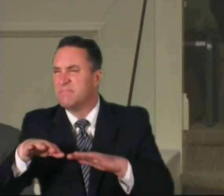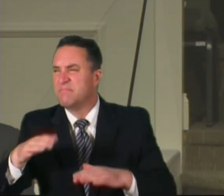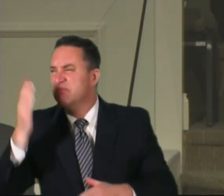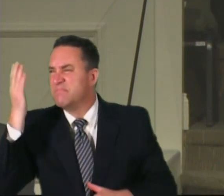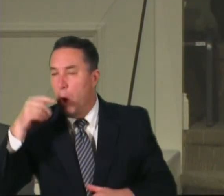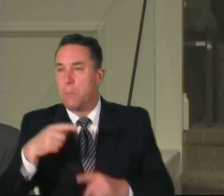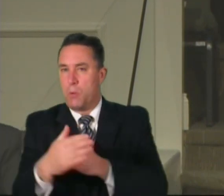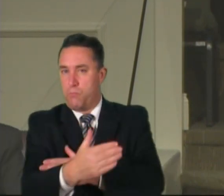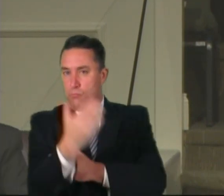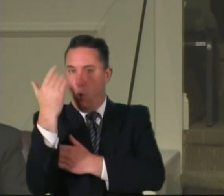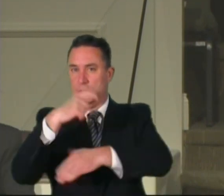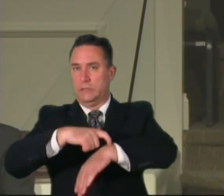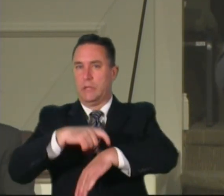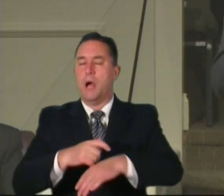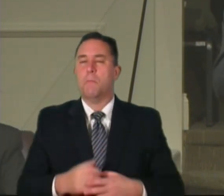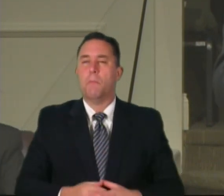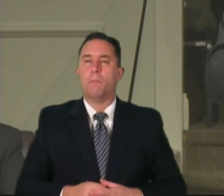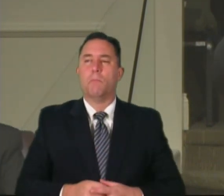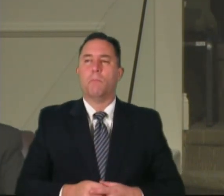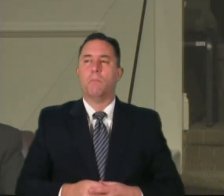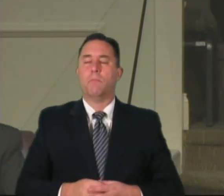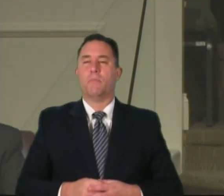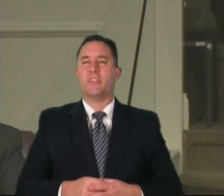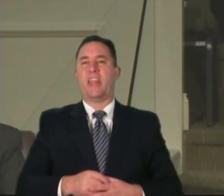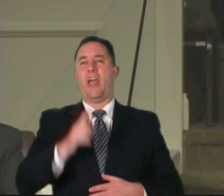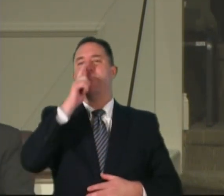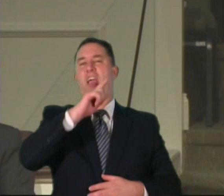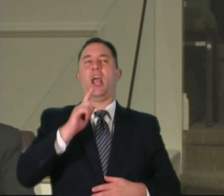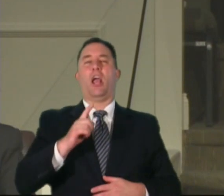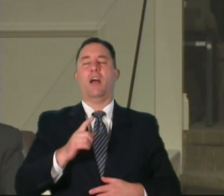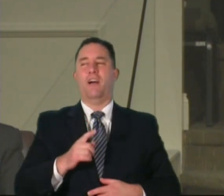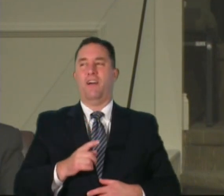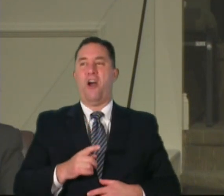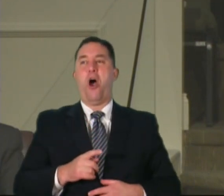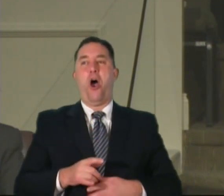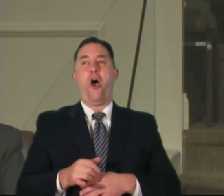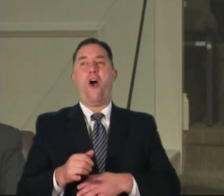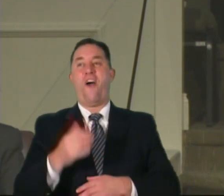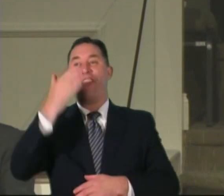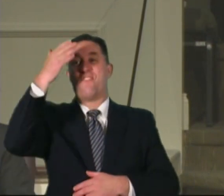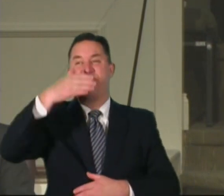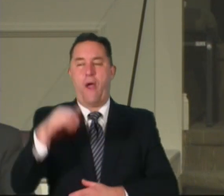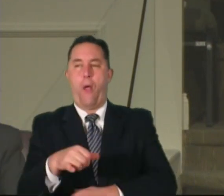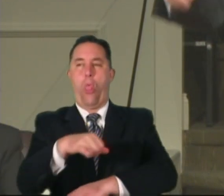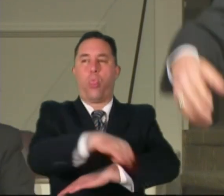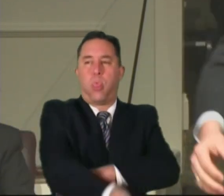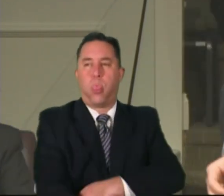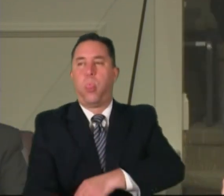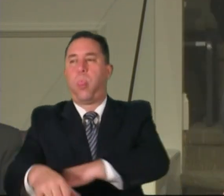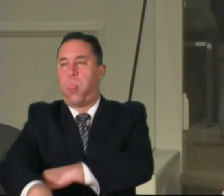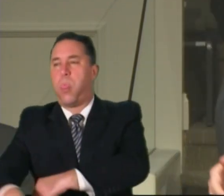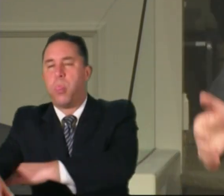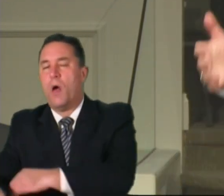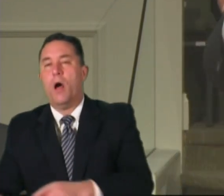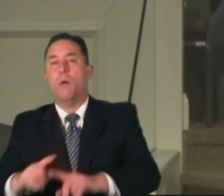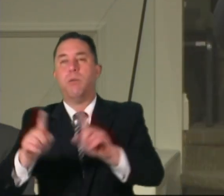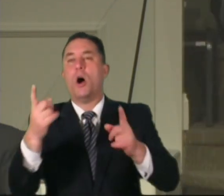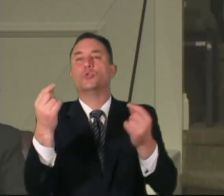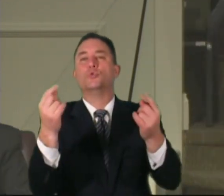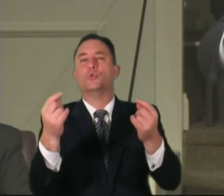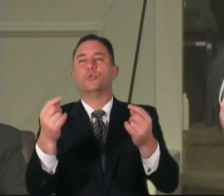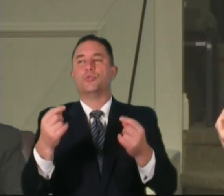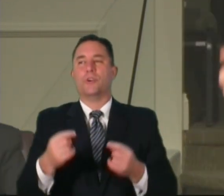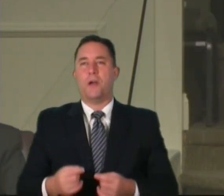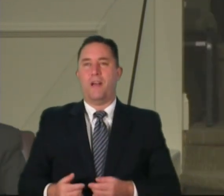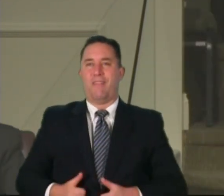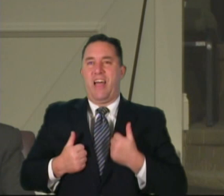in the morning time, they faked like they were going to go set anchors out on the foreship in the front, but instead, they were jumping